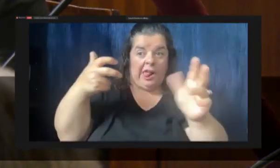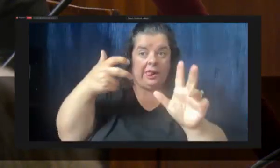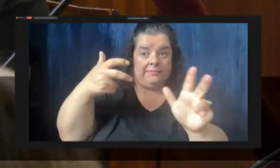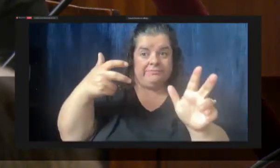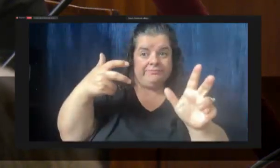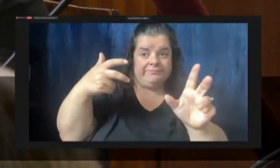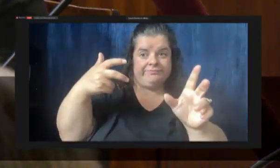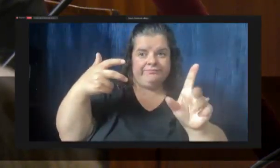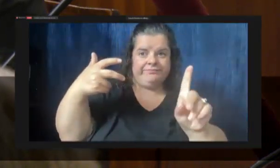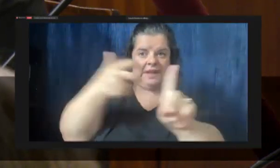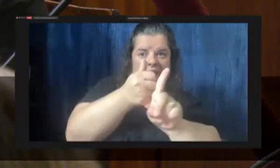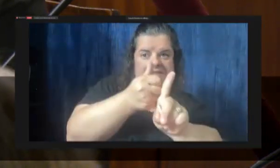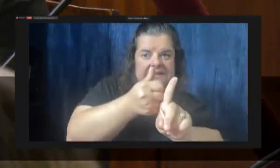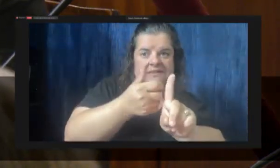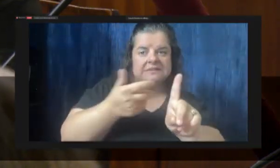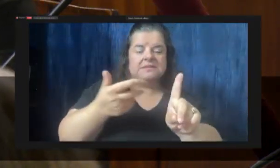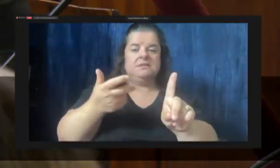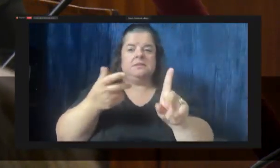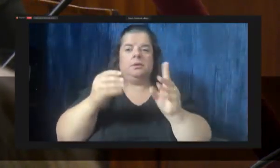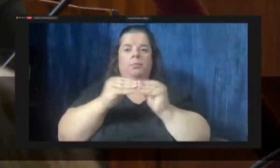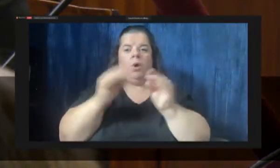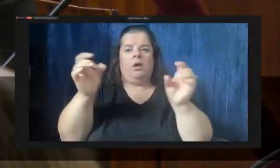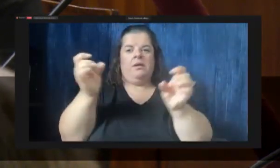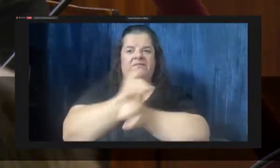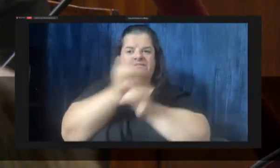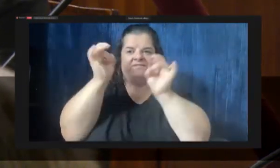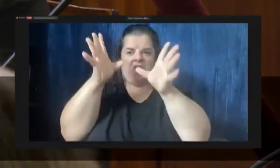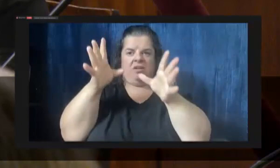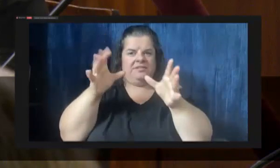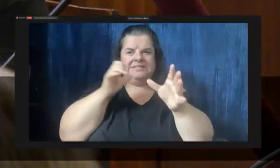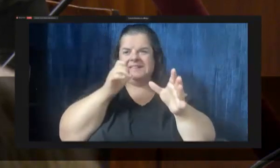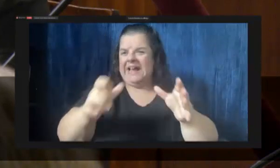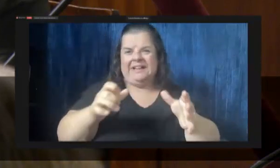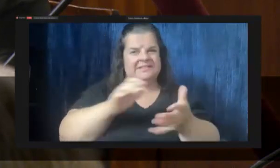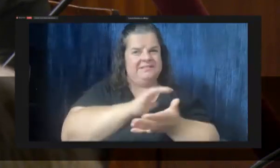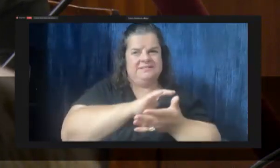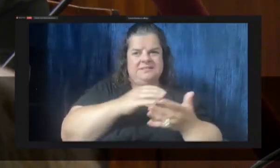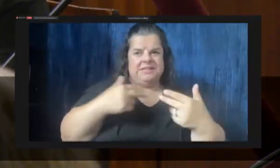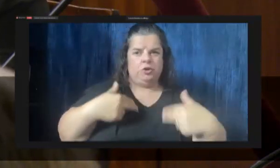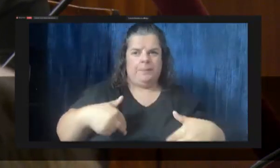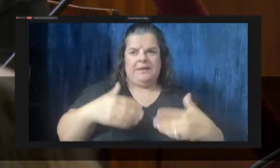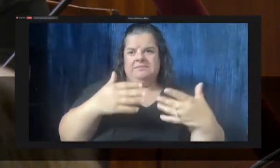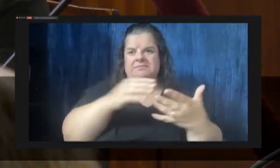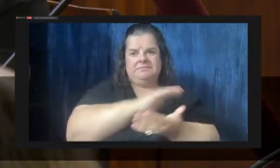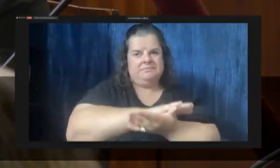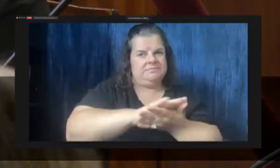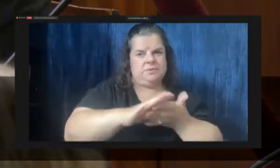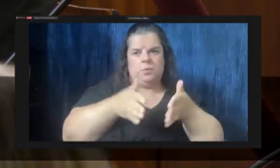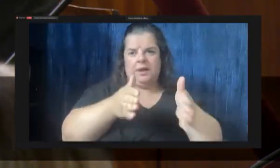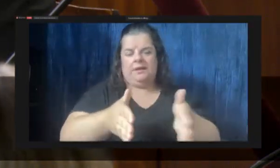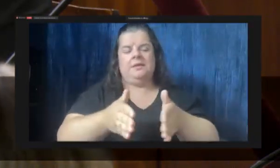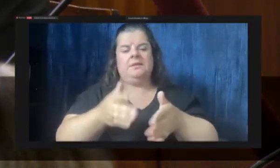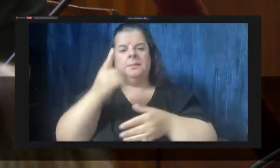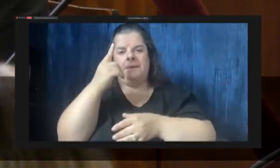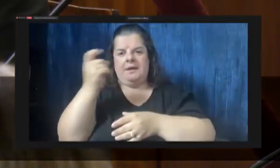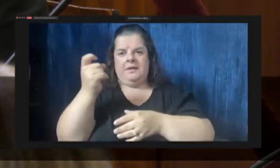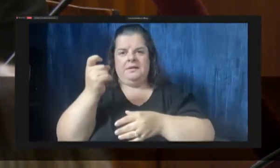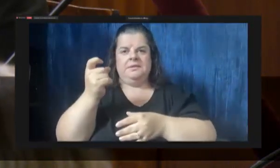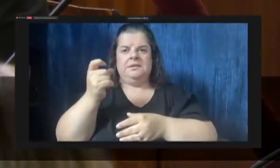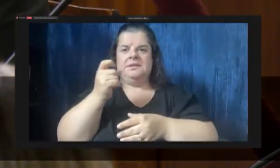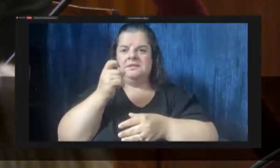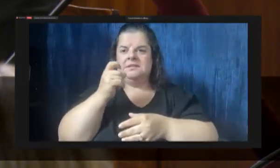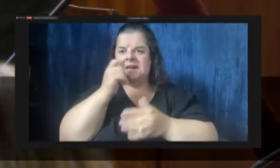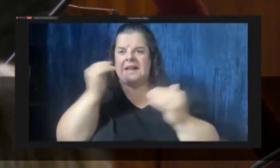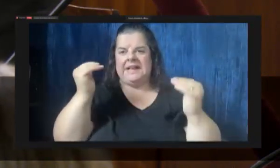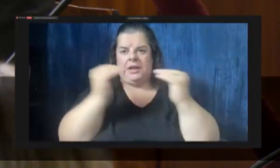you know, potentially more violent and less humane way because of the disequilibrium sort of